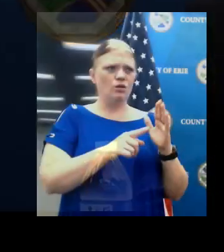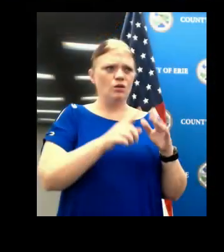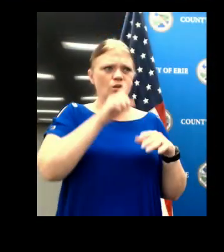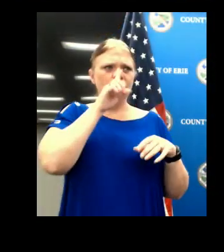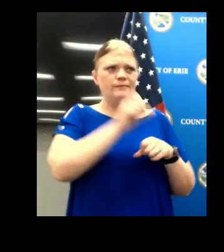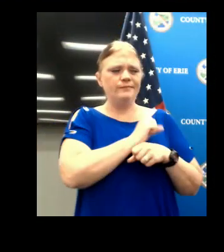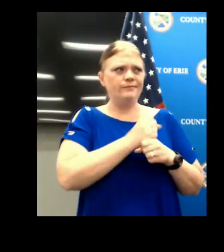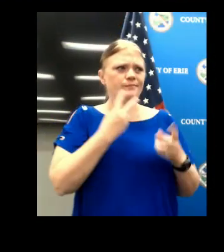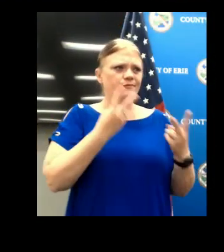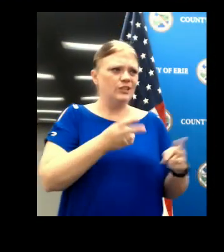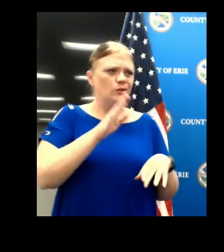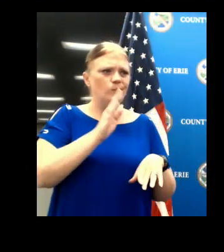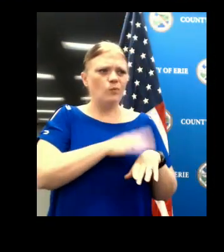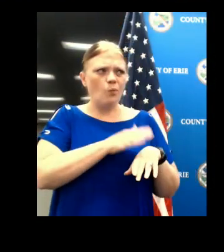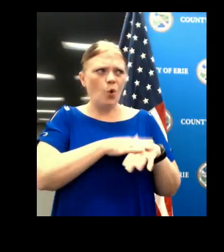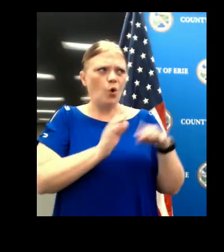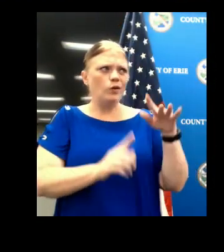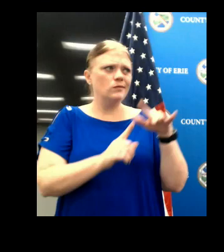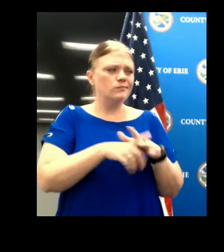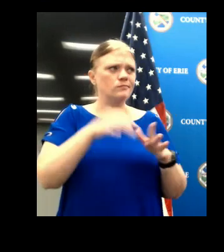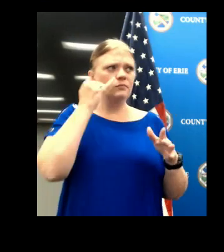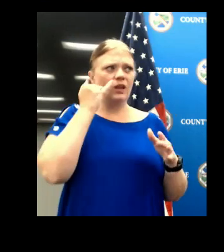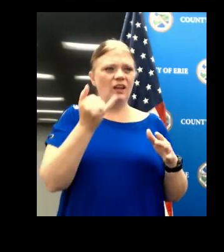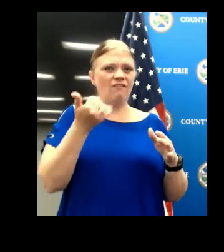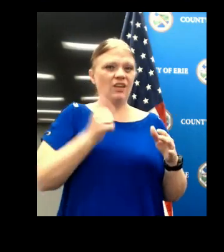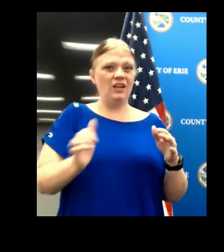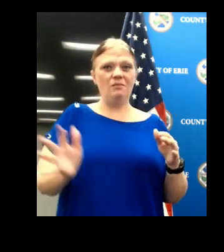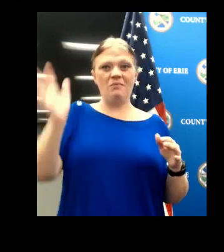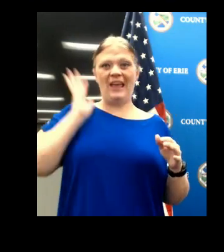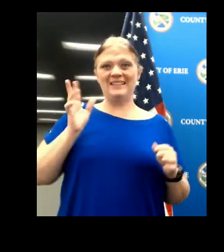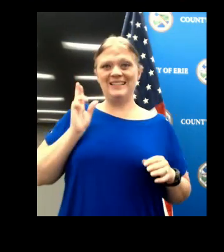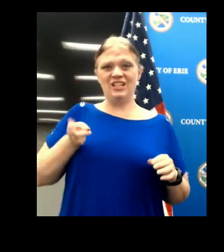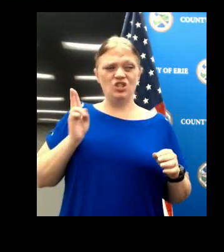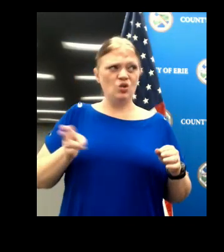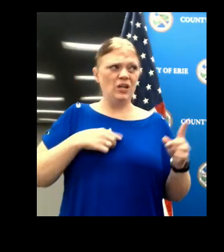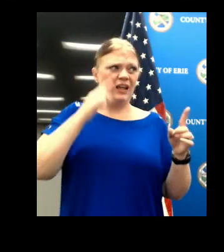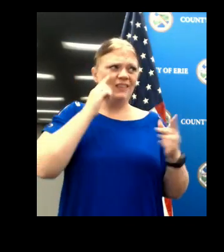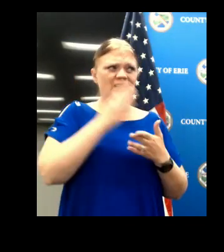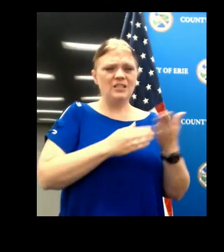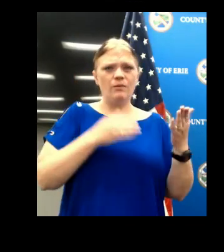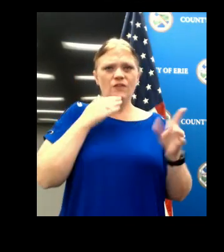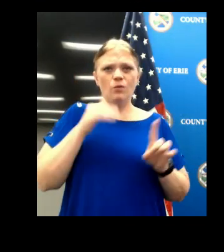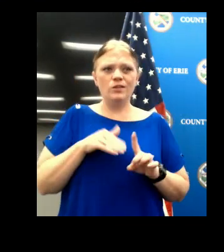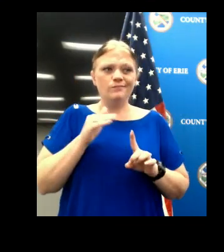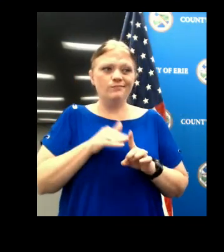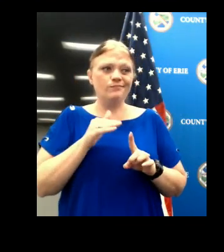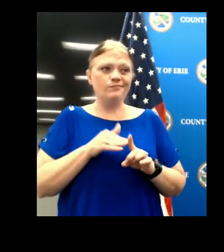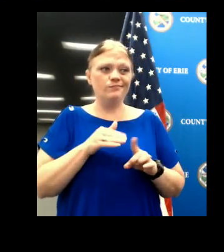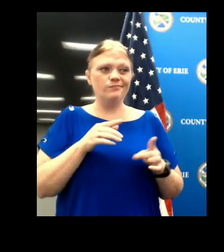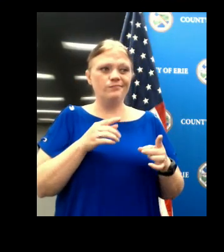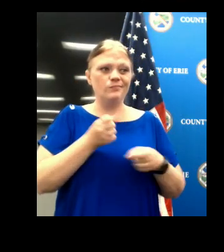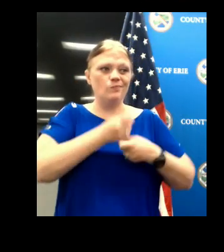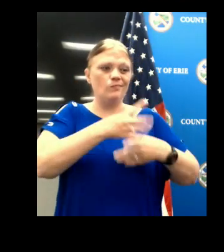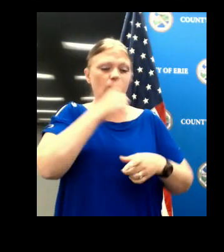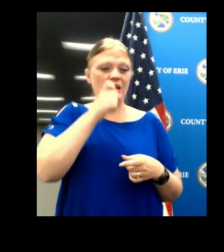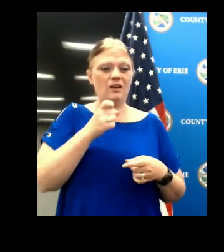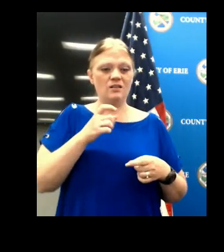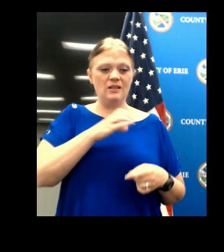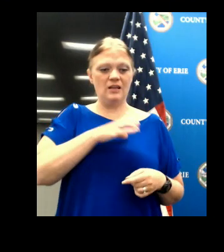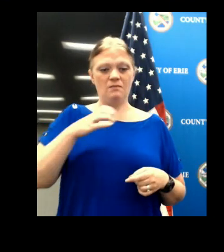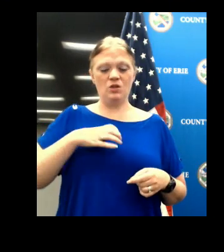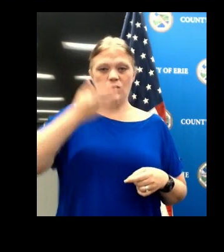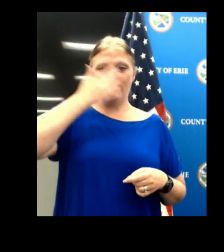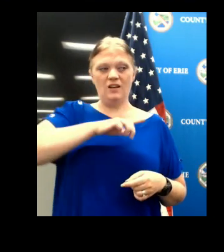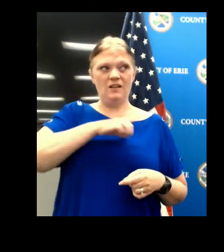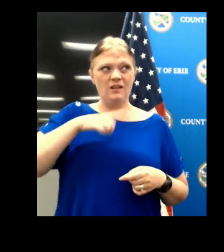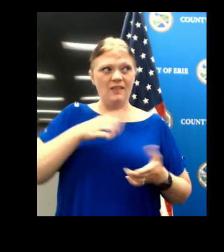them or warn them if there really was any past history. And I think some of this was prompted by the last time the commissioner went before the legislature and they asked